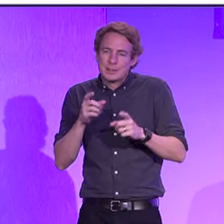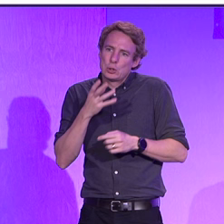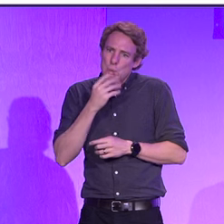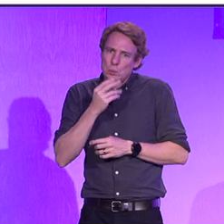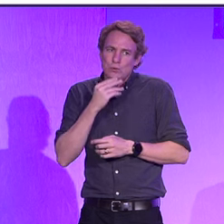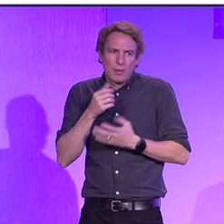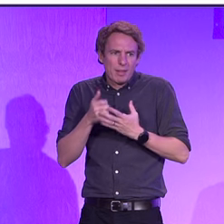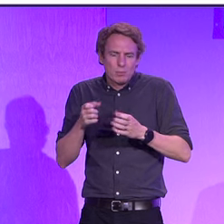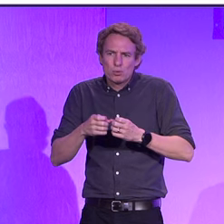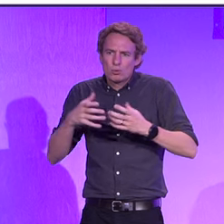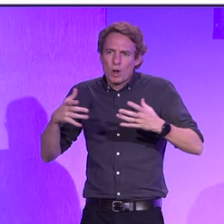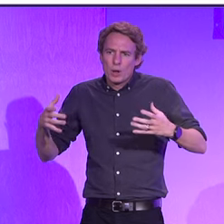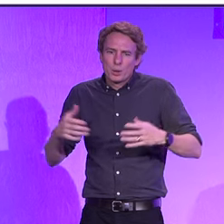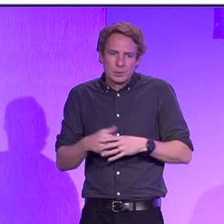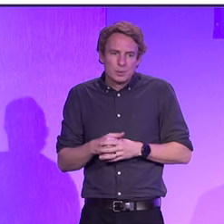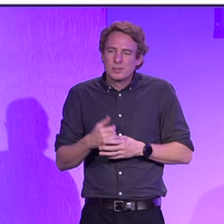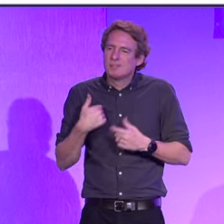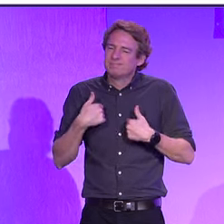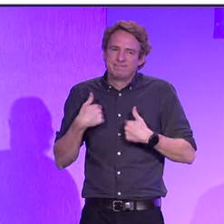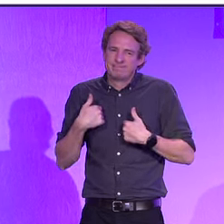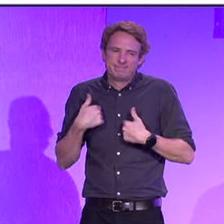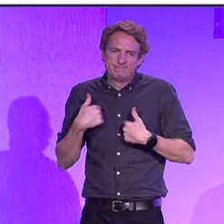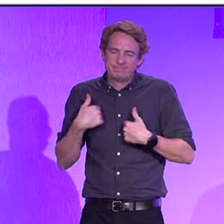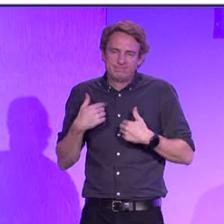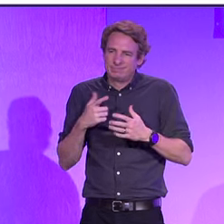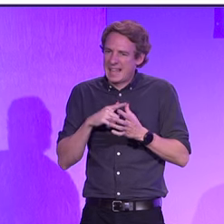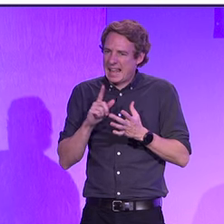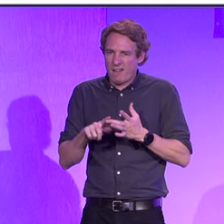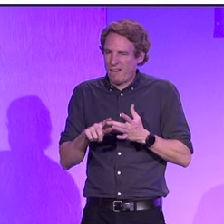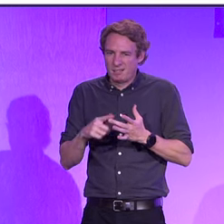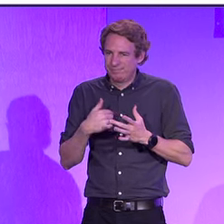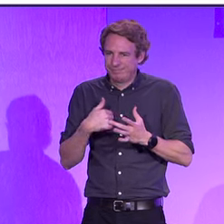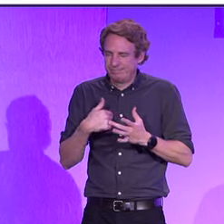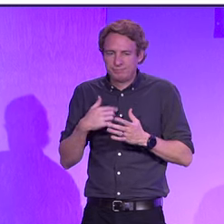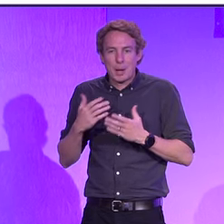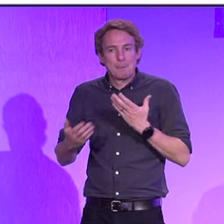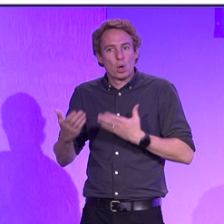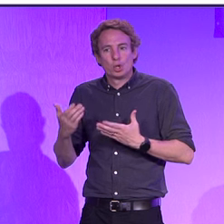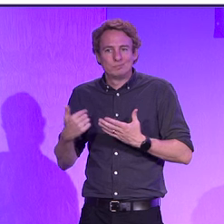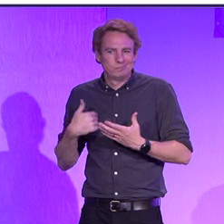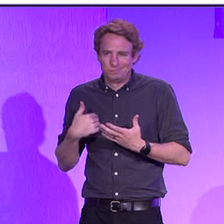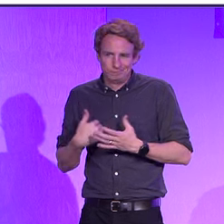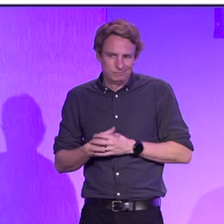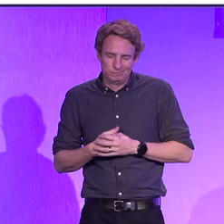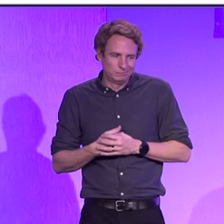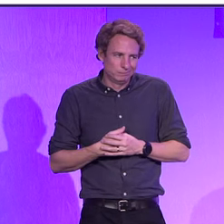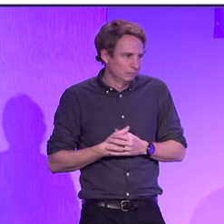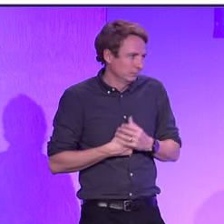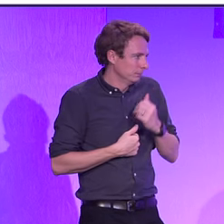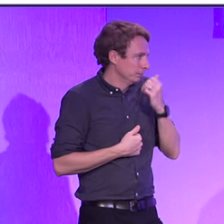think I'm not really an AI person right now. I'm not a bot, is what I'm saying, but